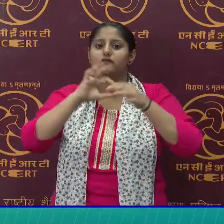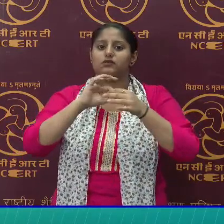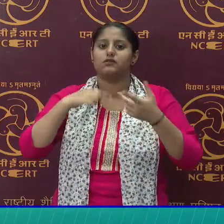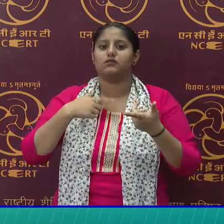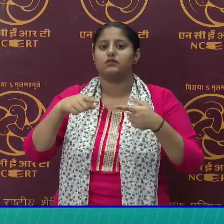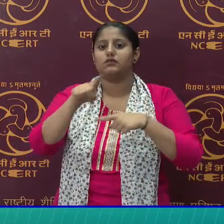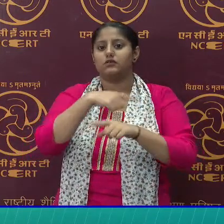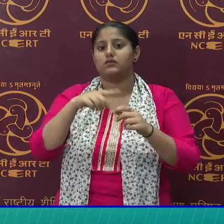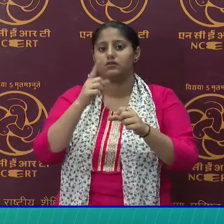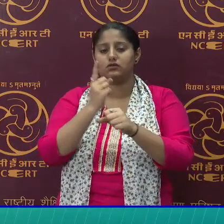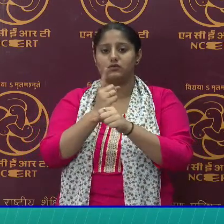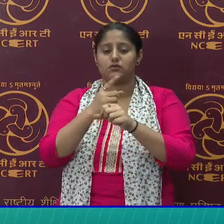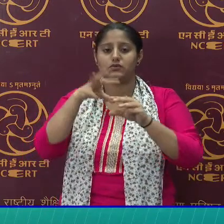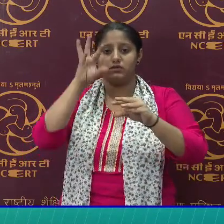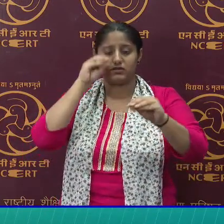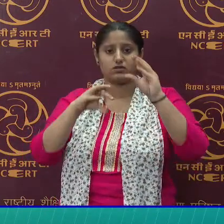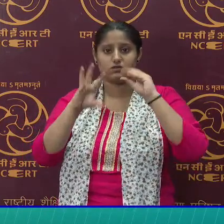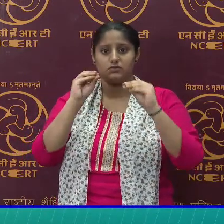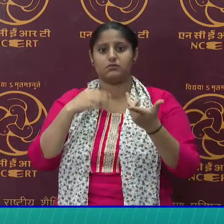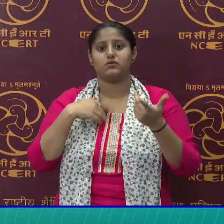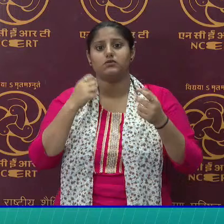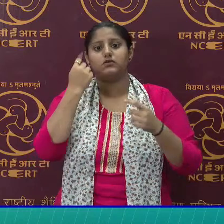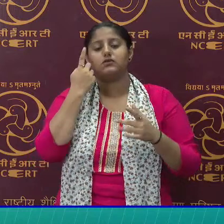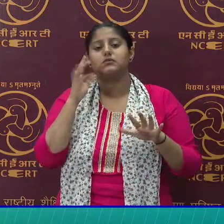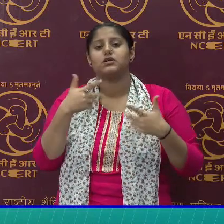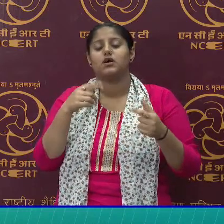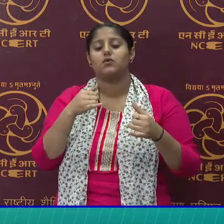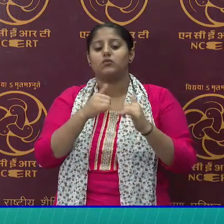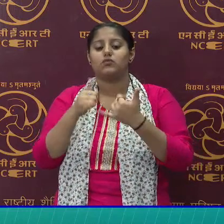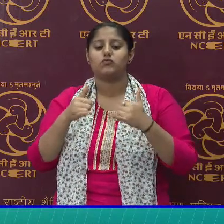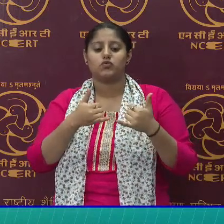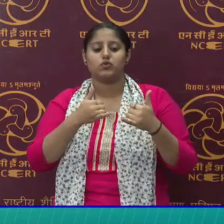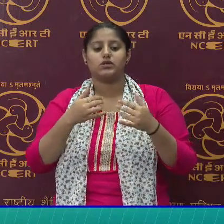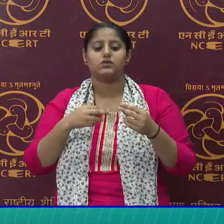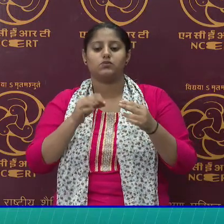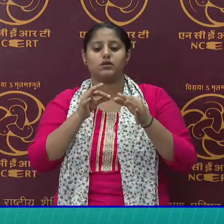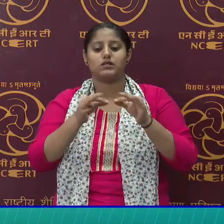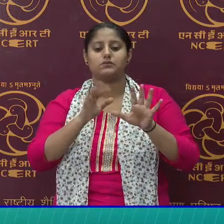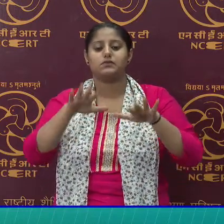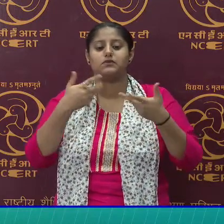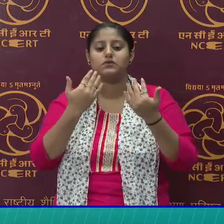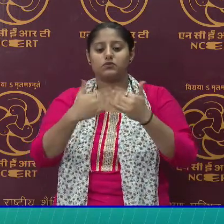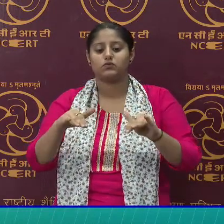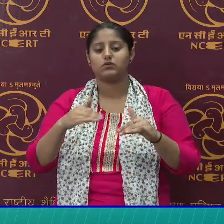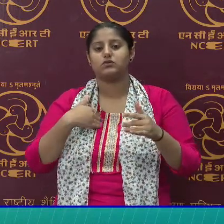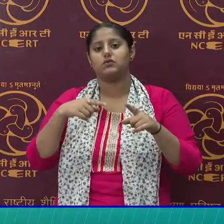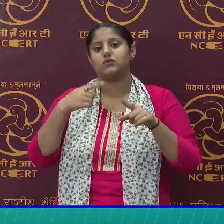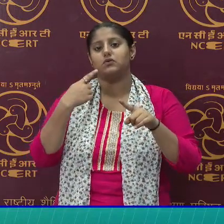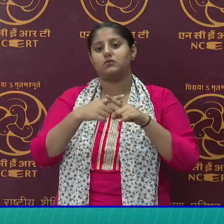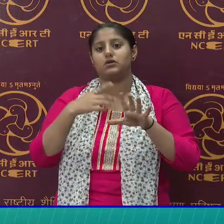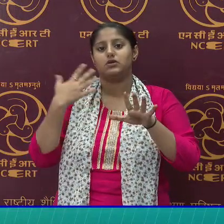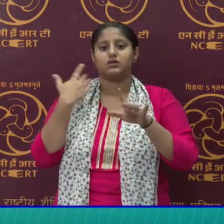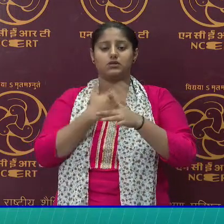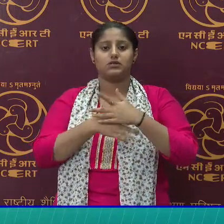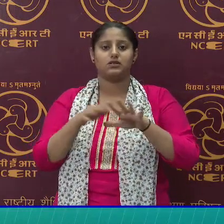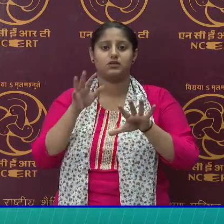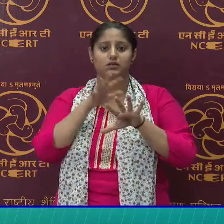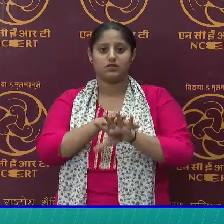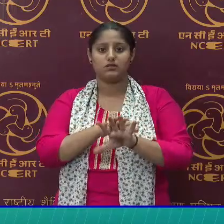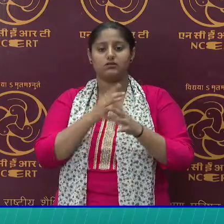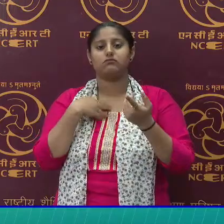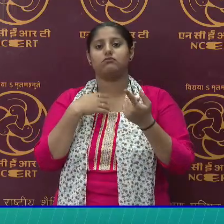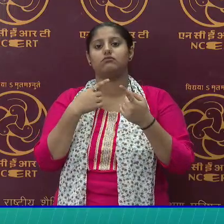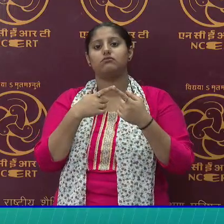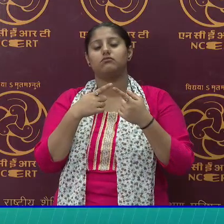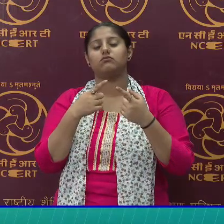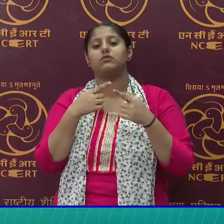need to approach, not to just explain a story, but to treat it with an interdisciplinary eye, and, Yes. and